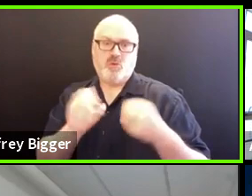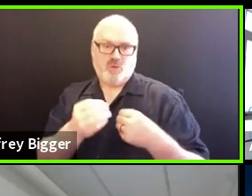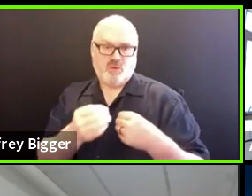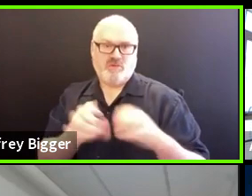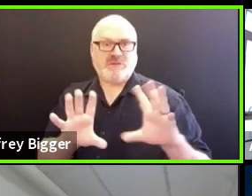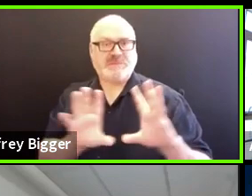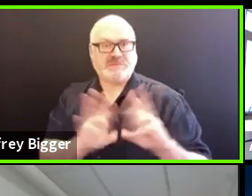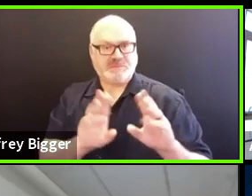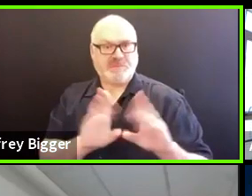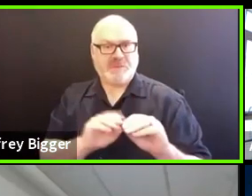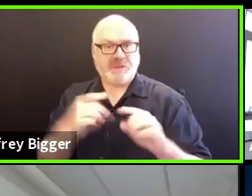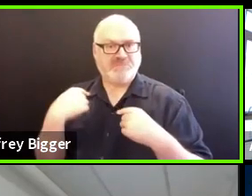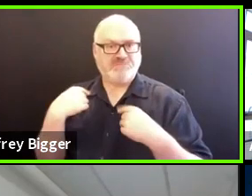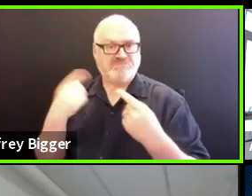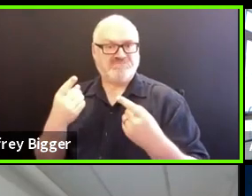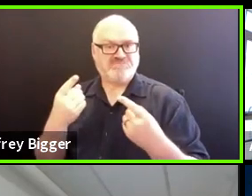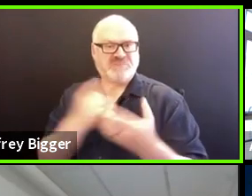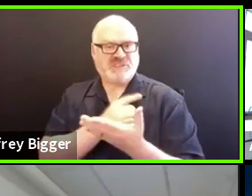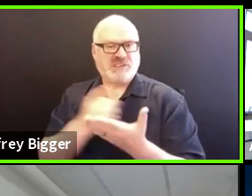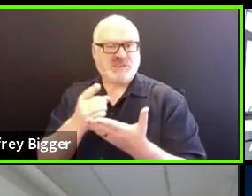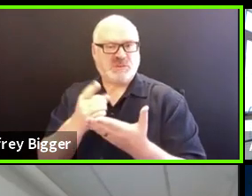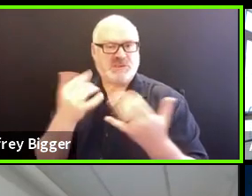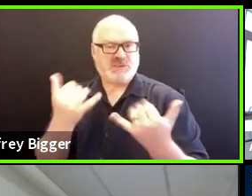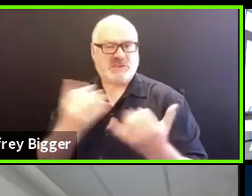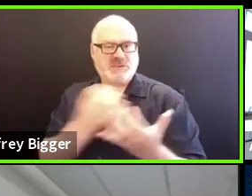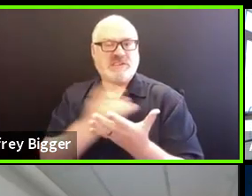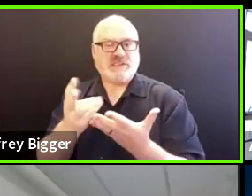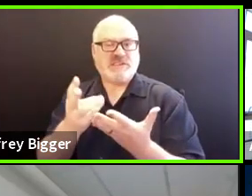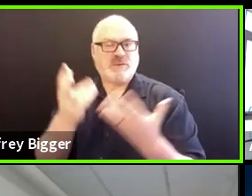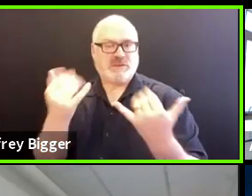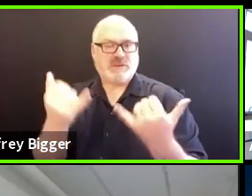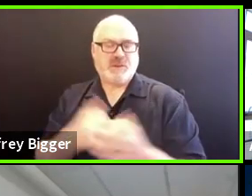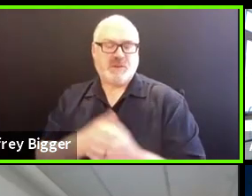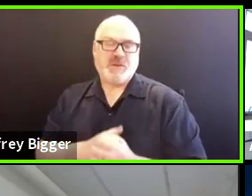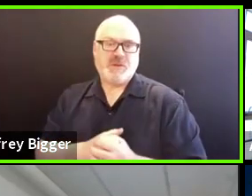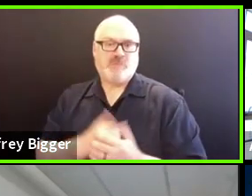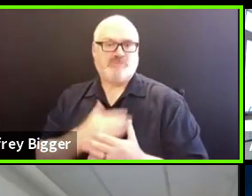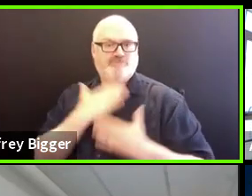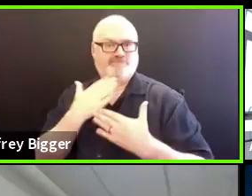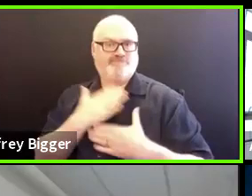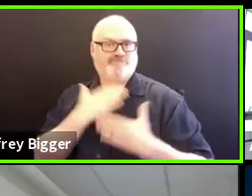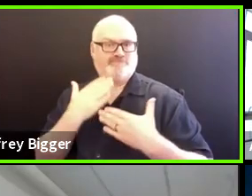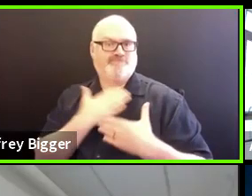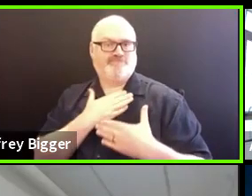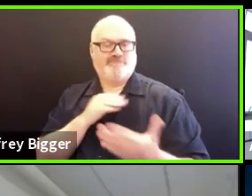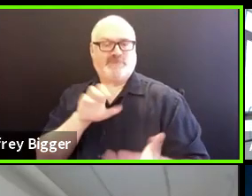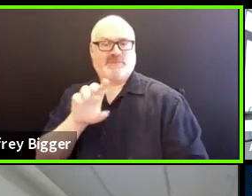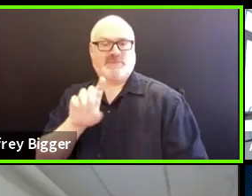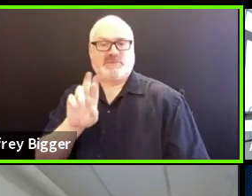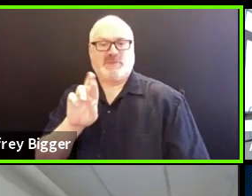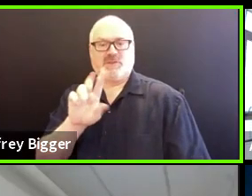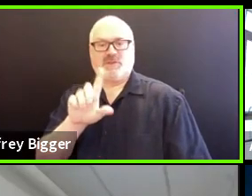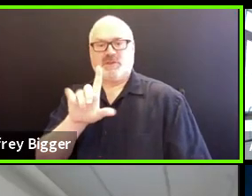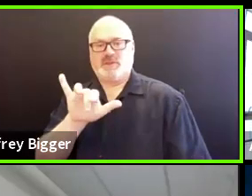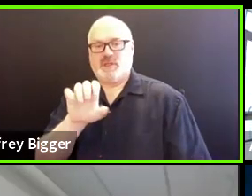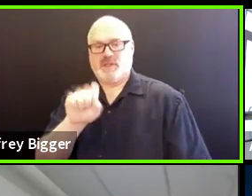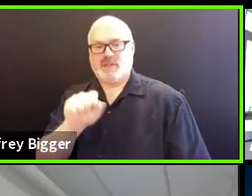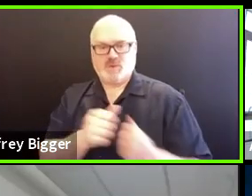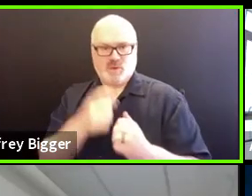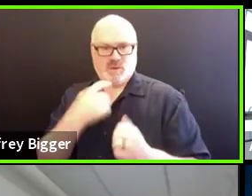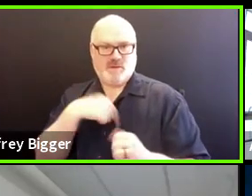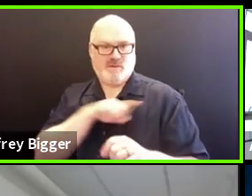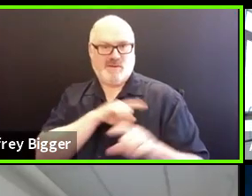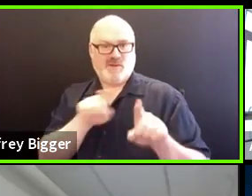meetings for about the last 6 weeks. So we're really happy to have Dr. Lyons here as well. And